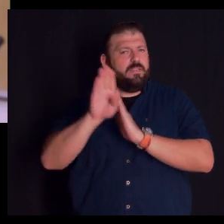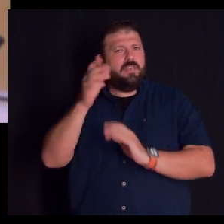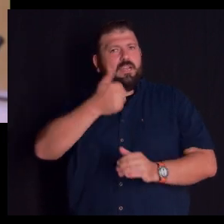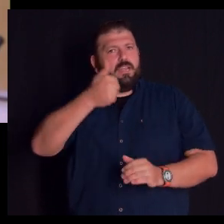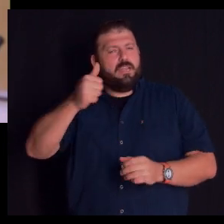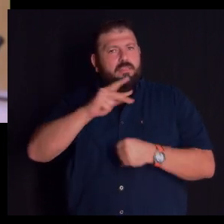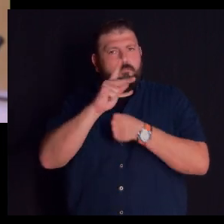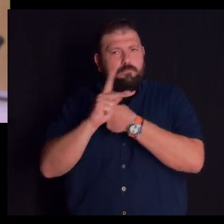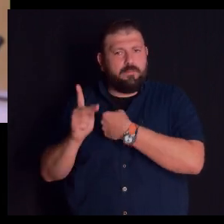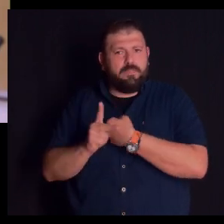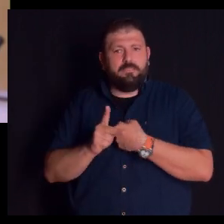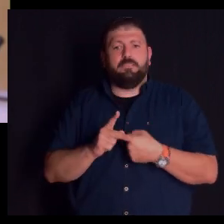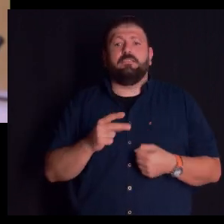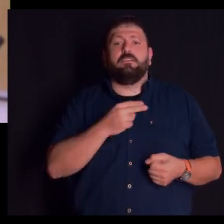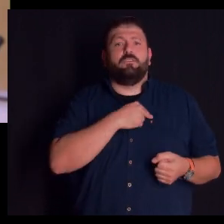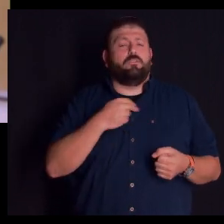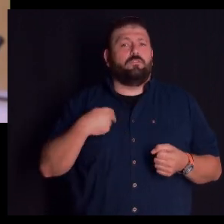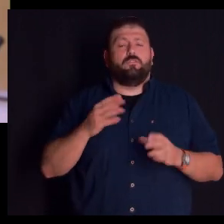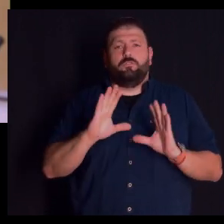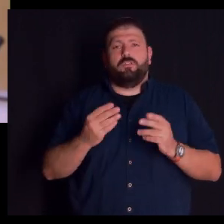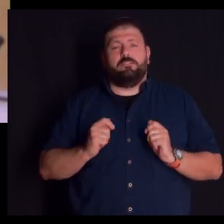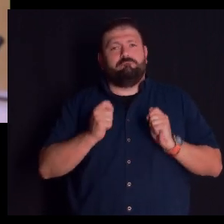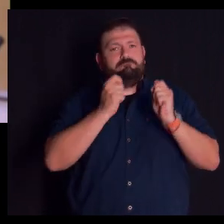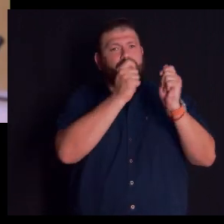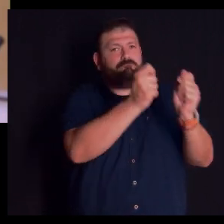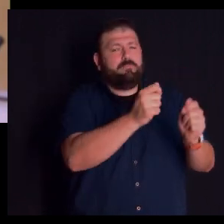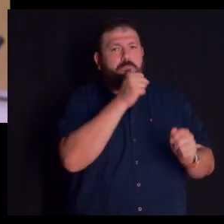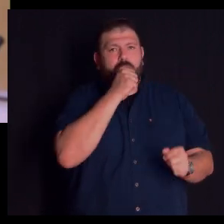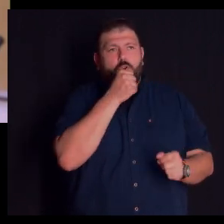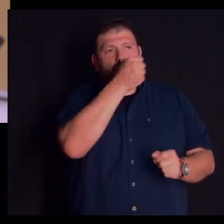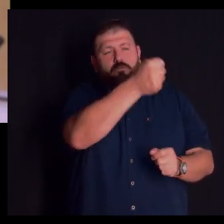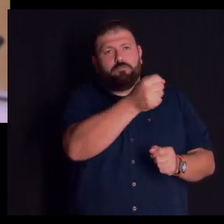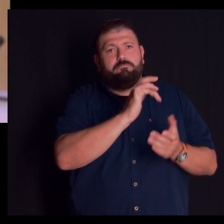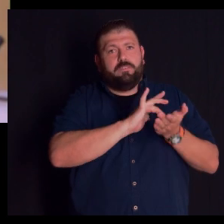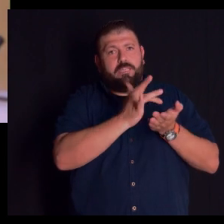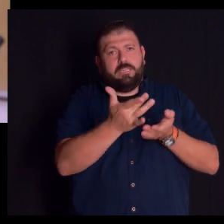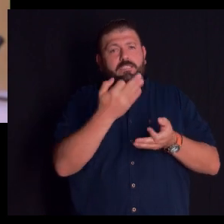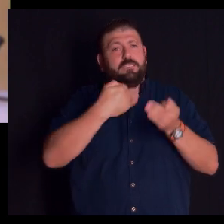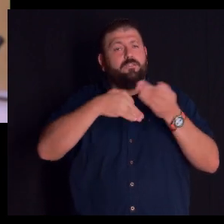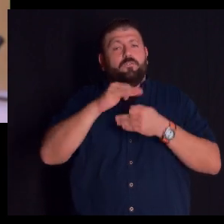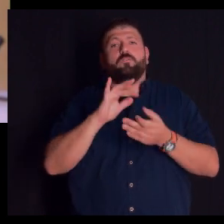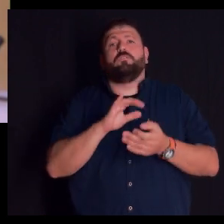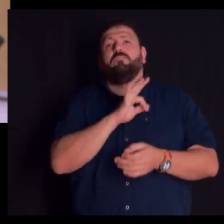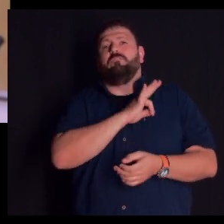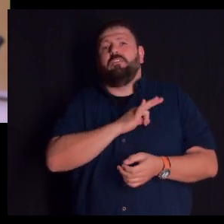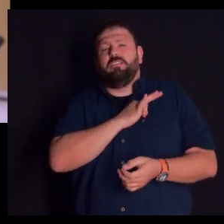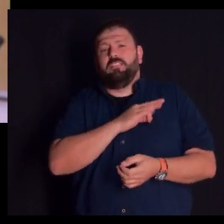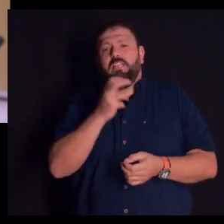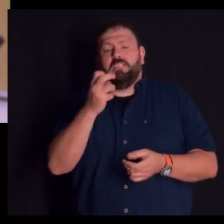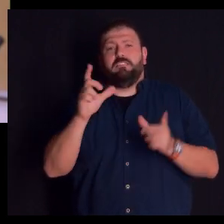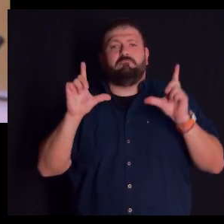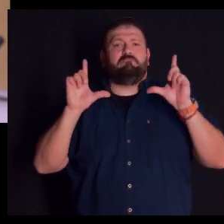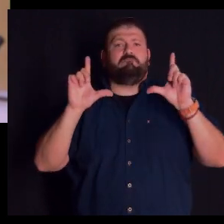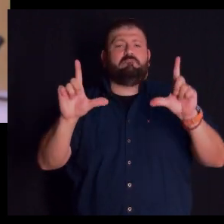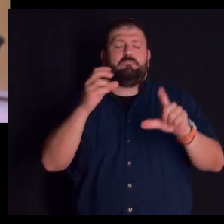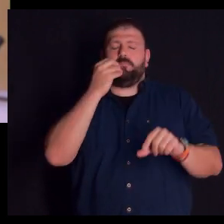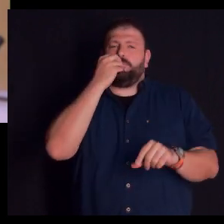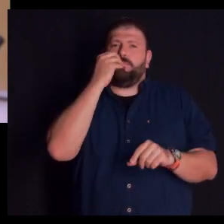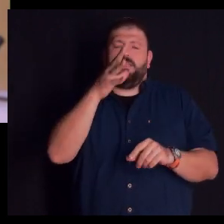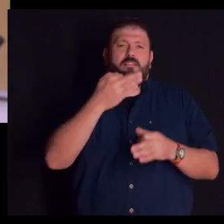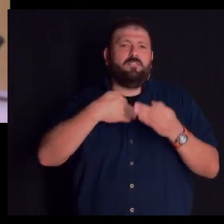country. Well, we go back to studio. Congratulations to this